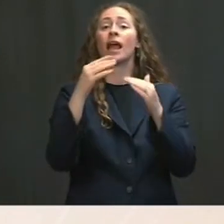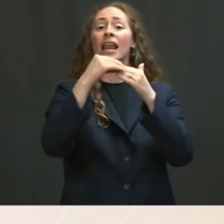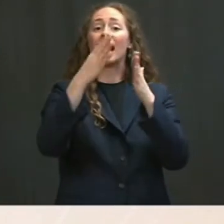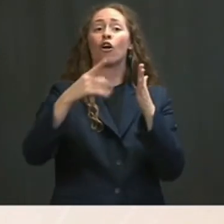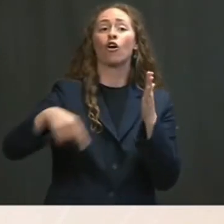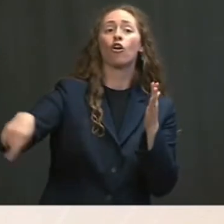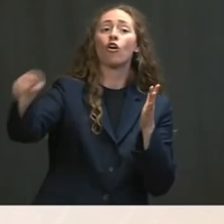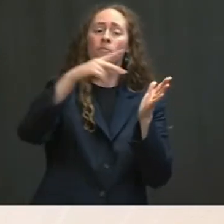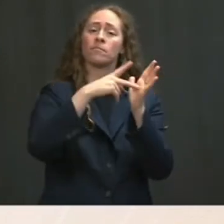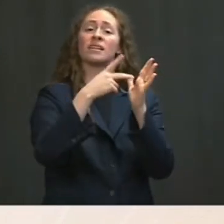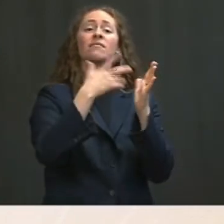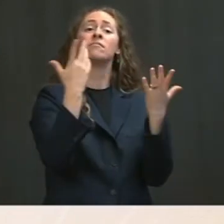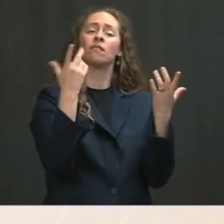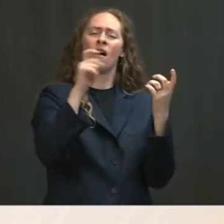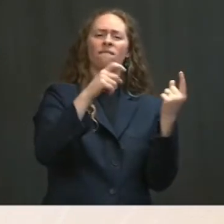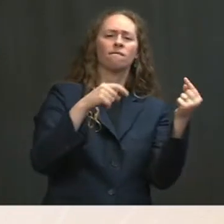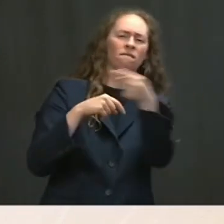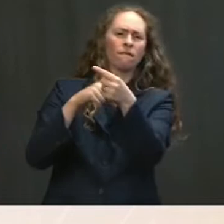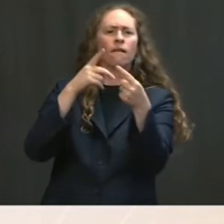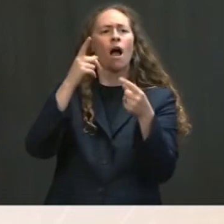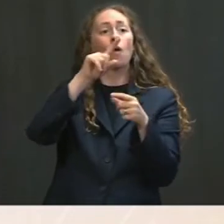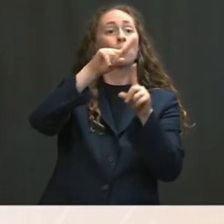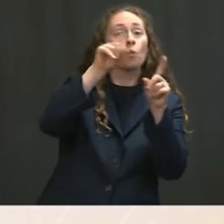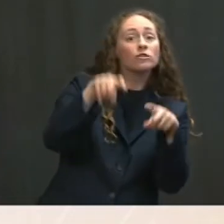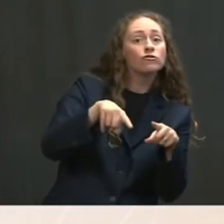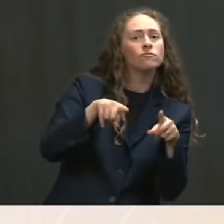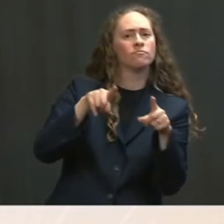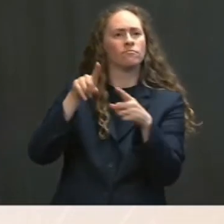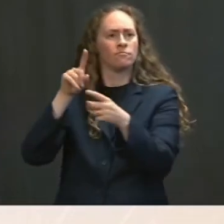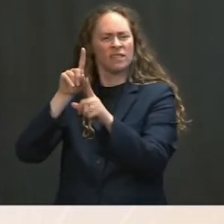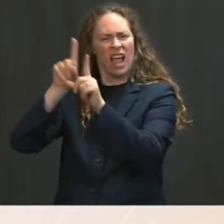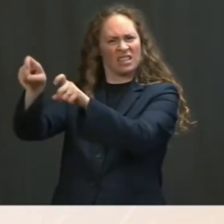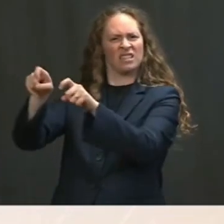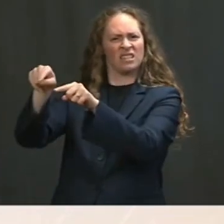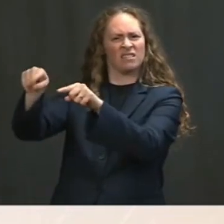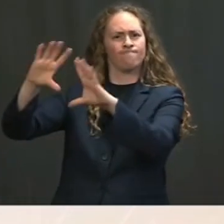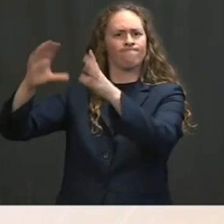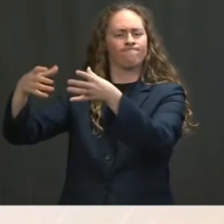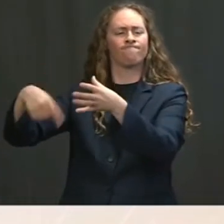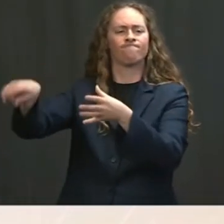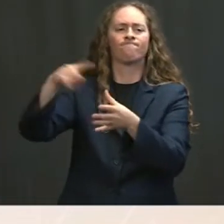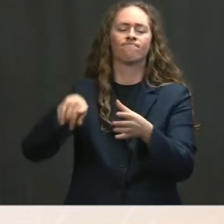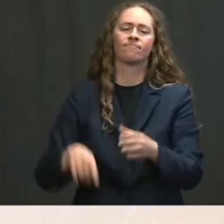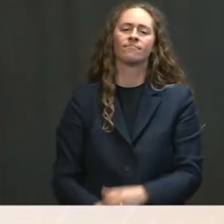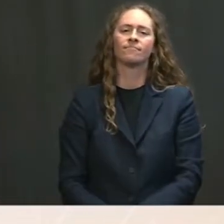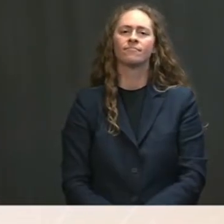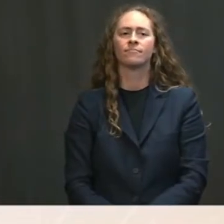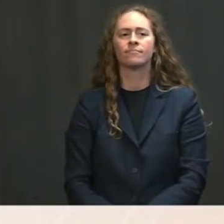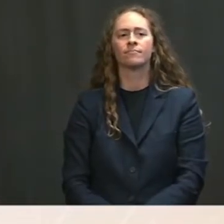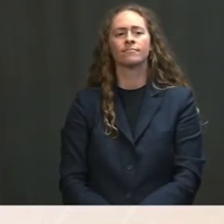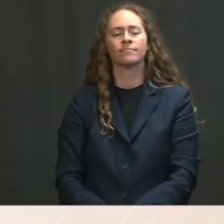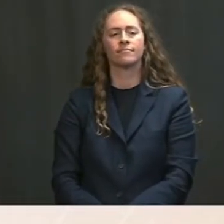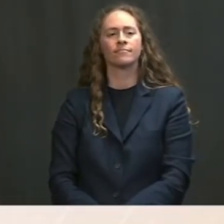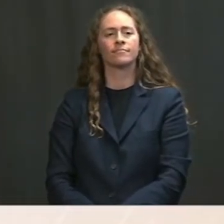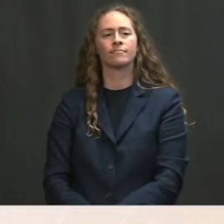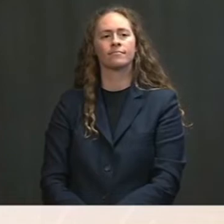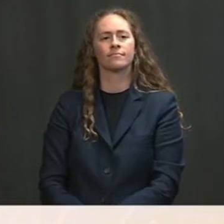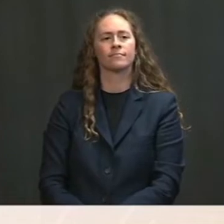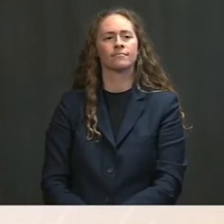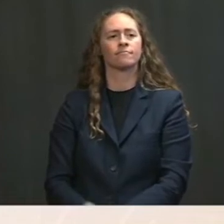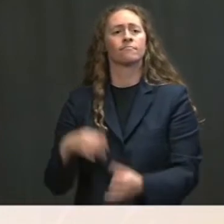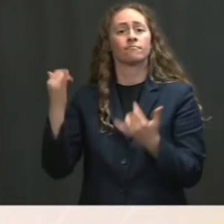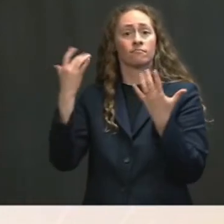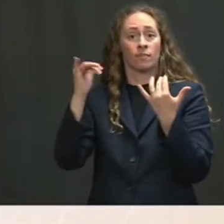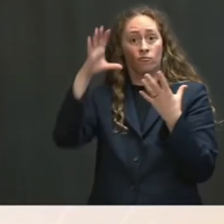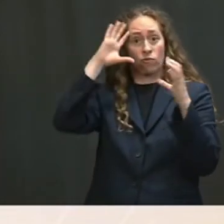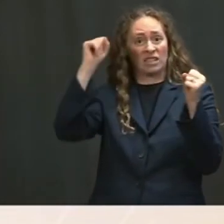credible sources and have them speak directly to the public. I'll note for you that that's one thing that this administration has done, is work hard to